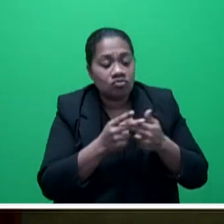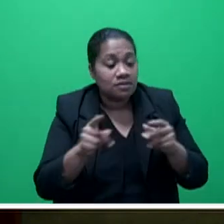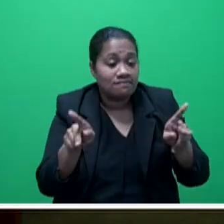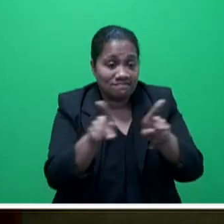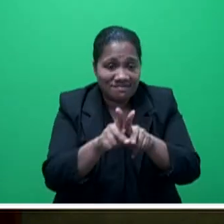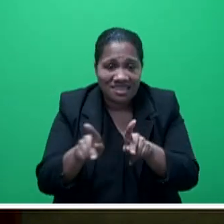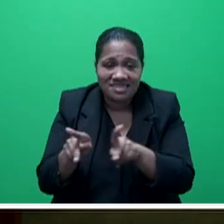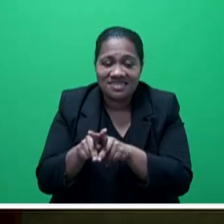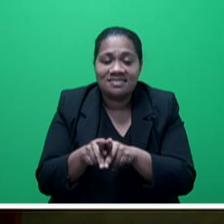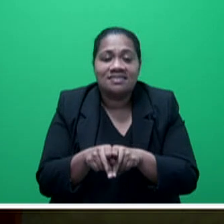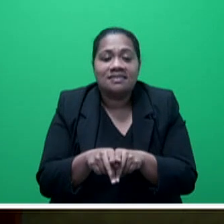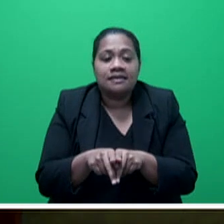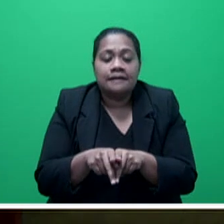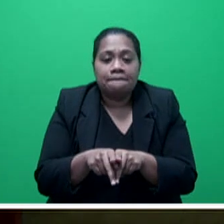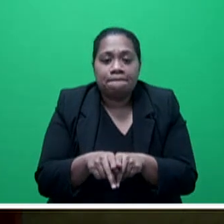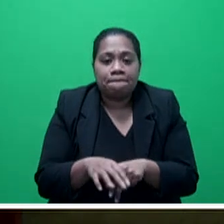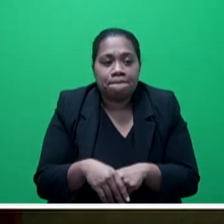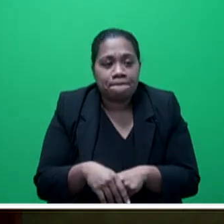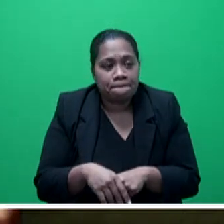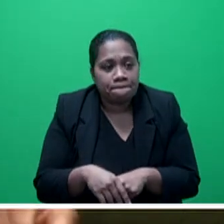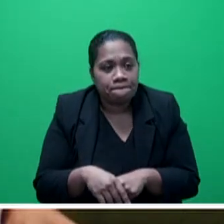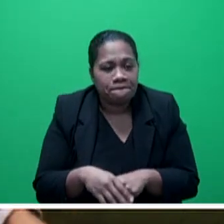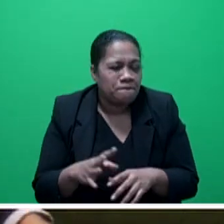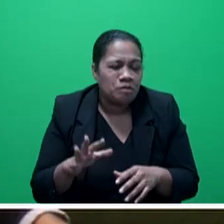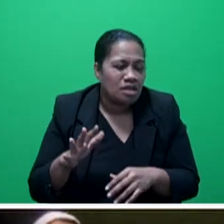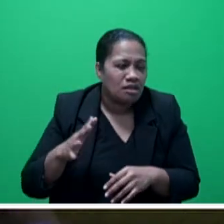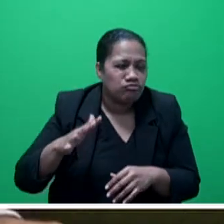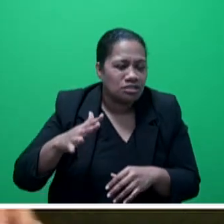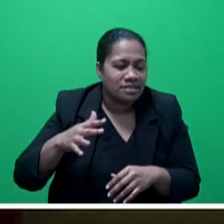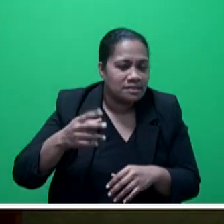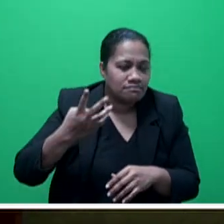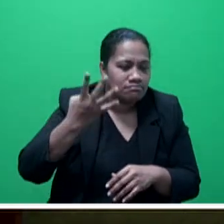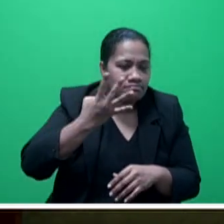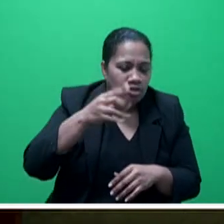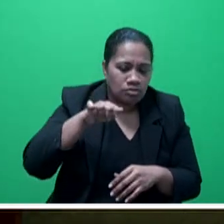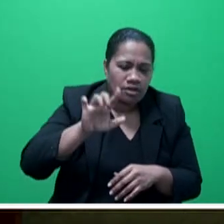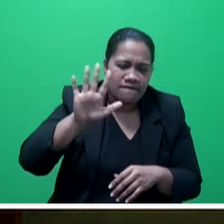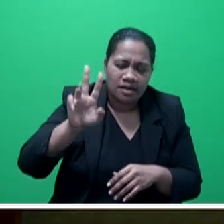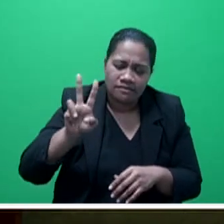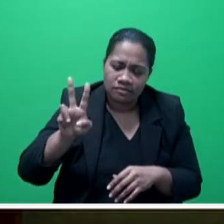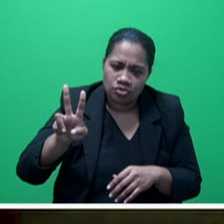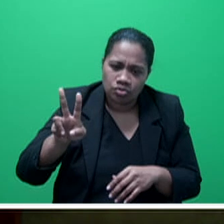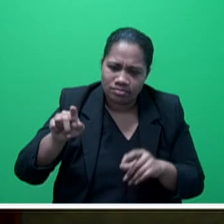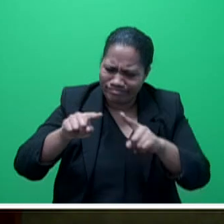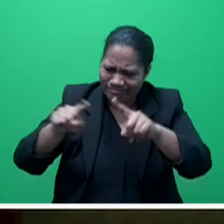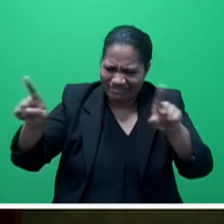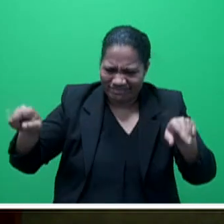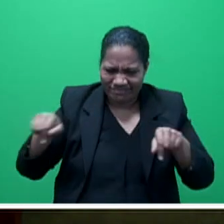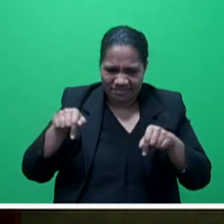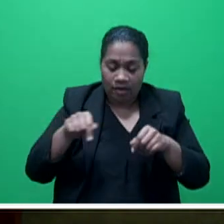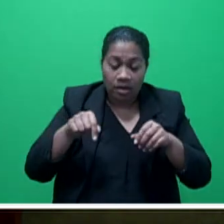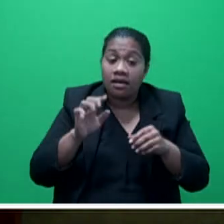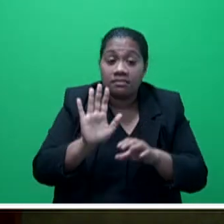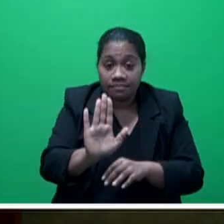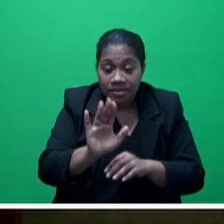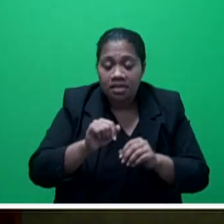R2R project has planted approximately 14.52 hectares of native fruit and timber seedlings, all